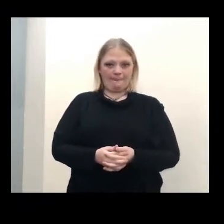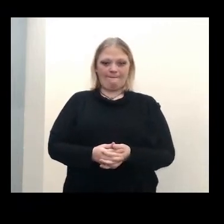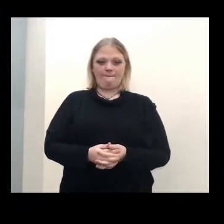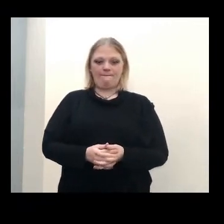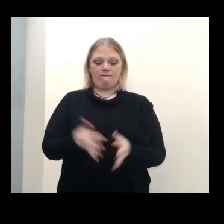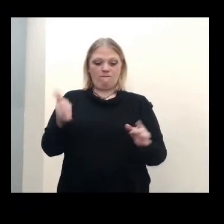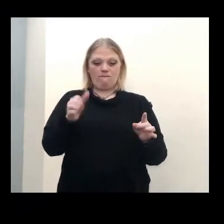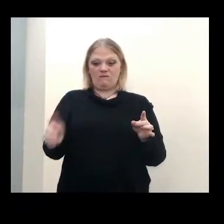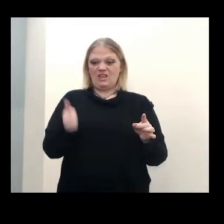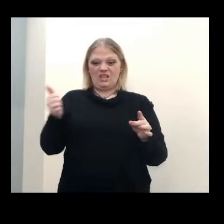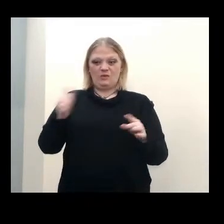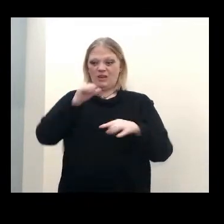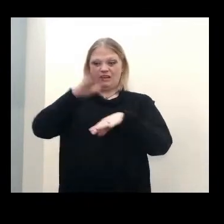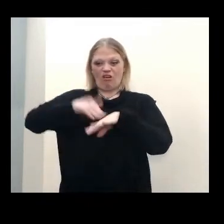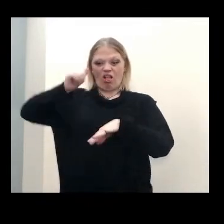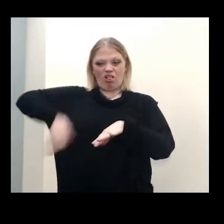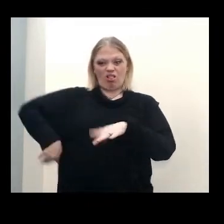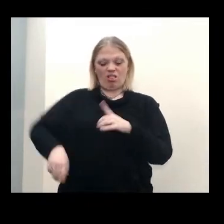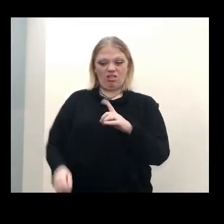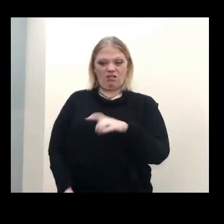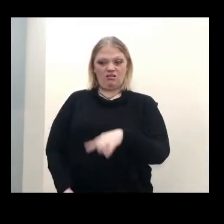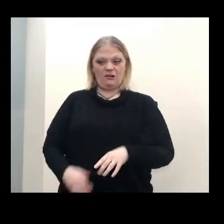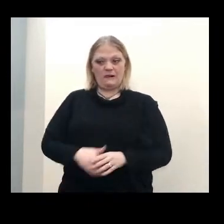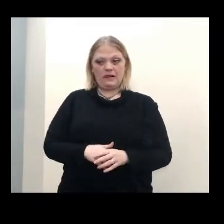Is anybody else I didn't call on?